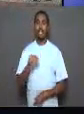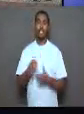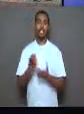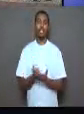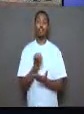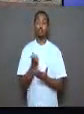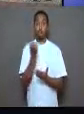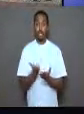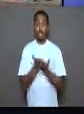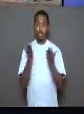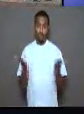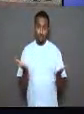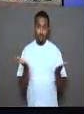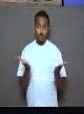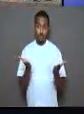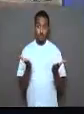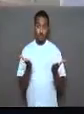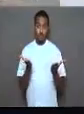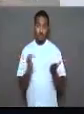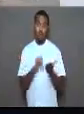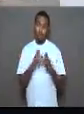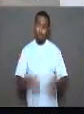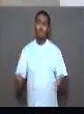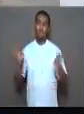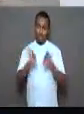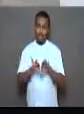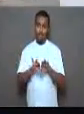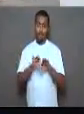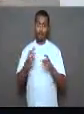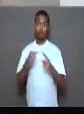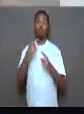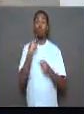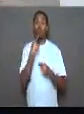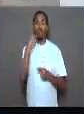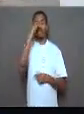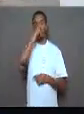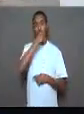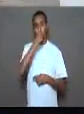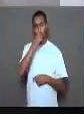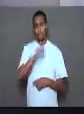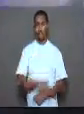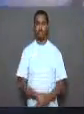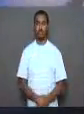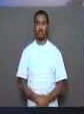and economic issues that are relevant to Ethiopia.